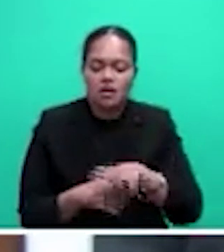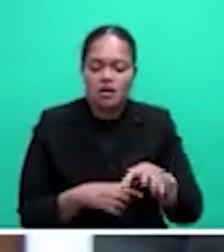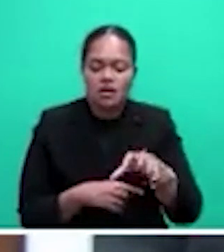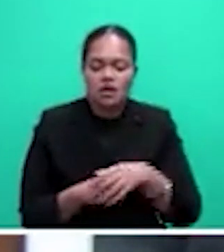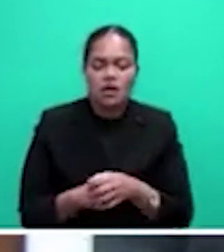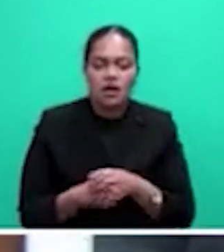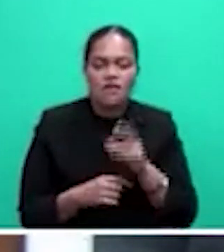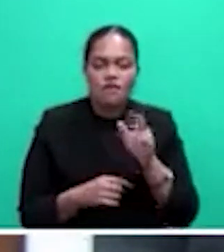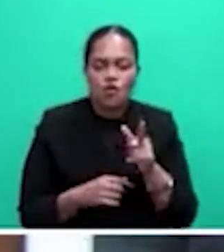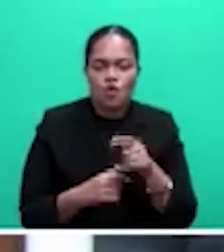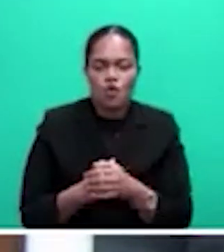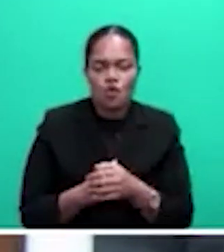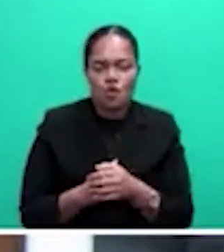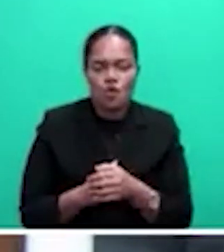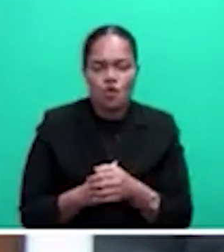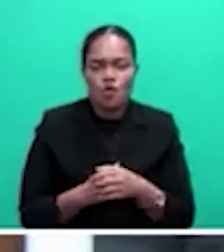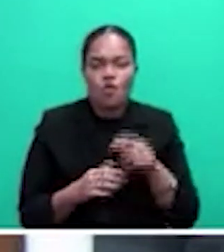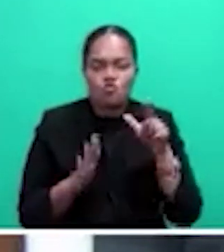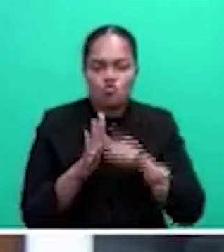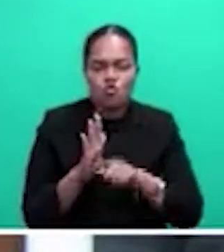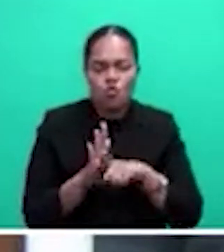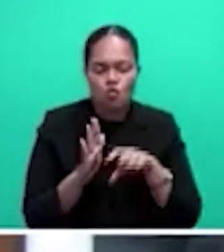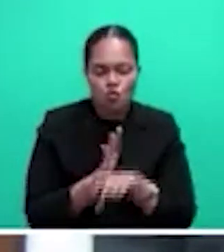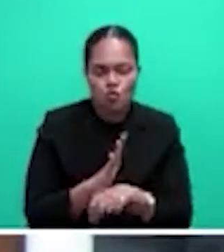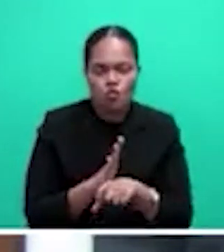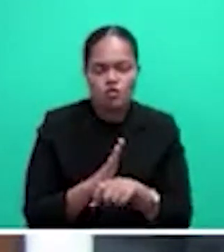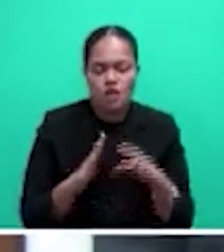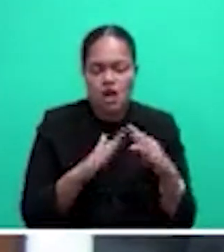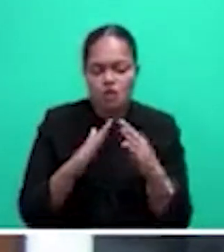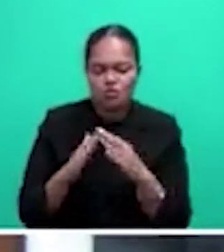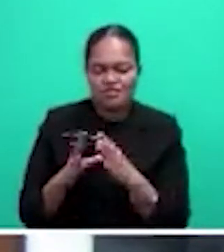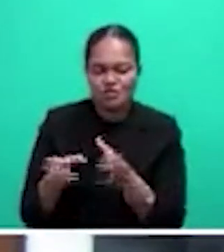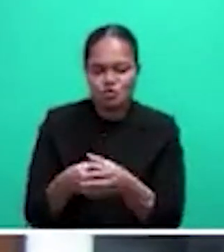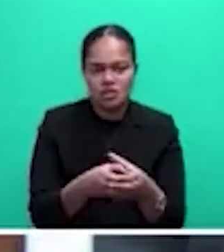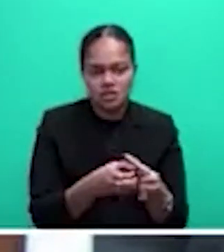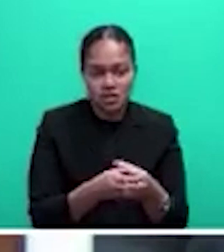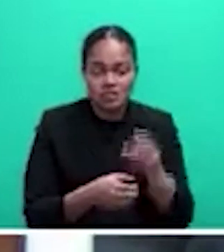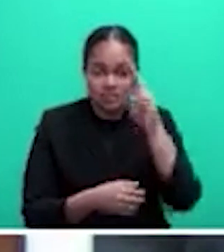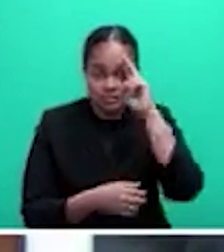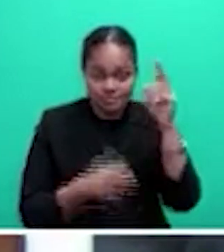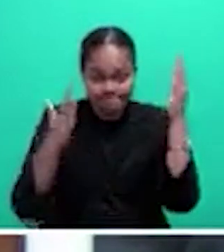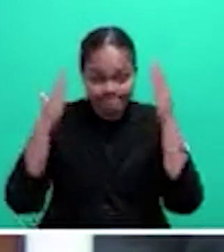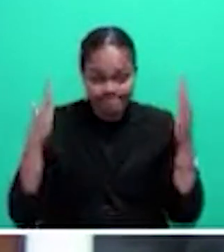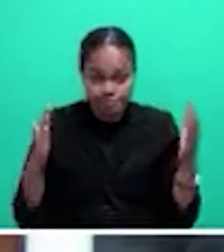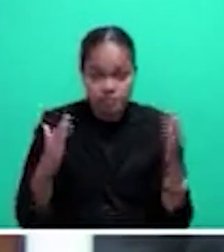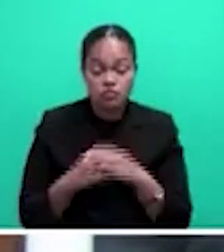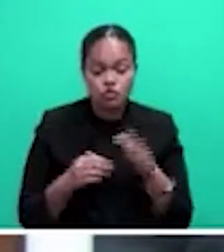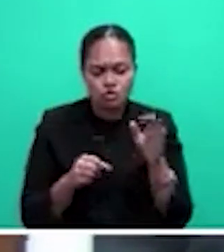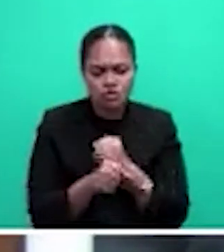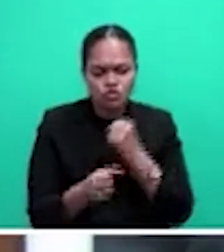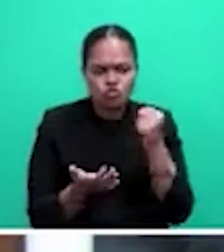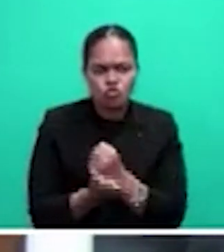development of affordable and low-cost housing units. Mr. Speaker, sir, to ensure the transition to